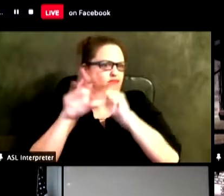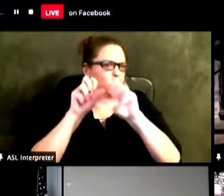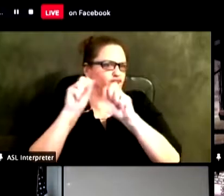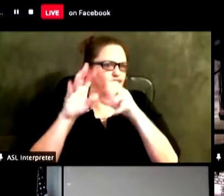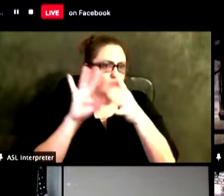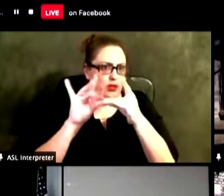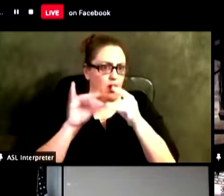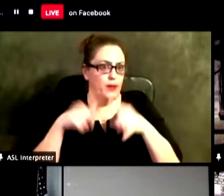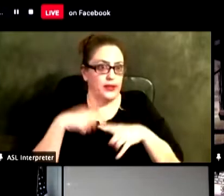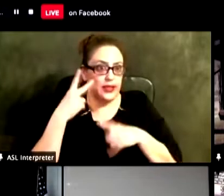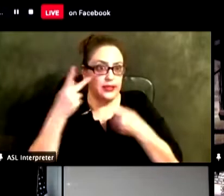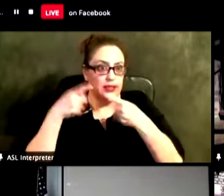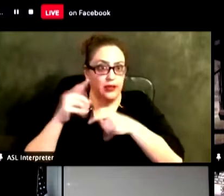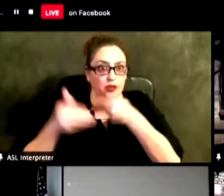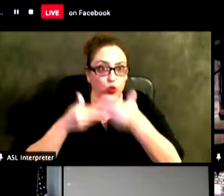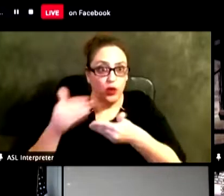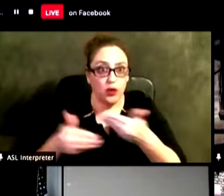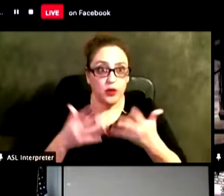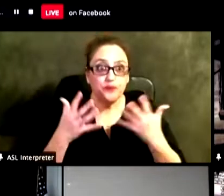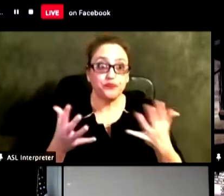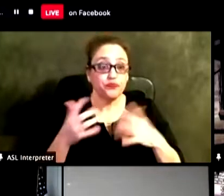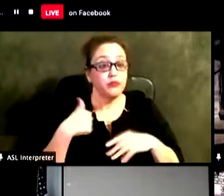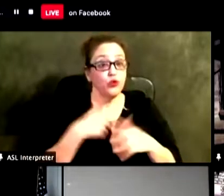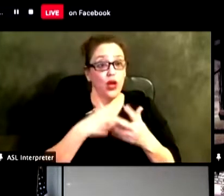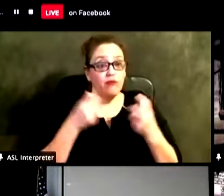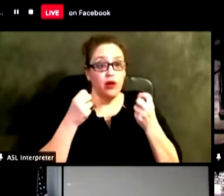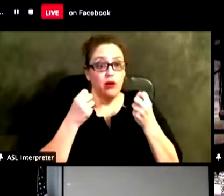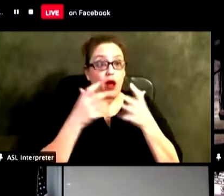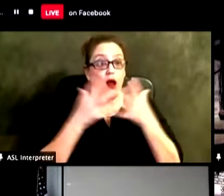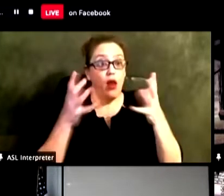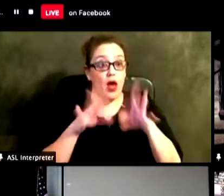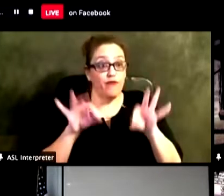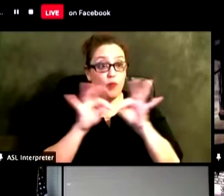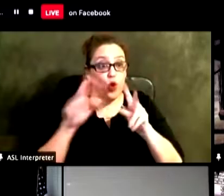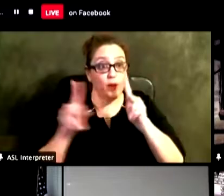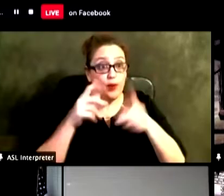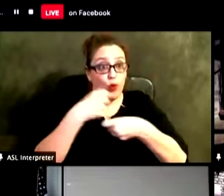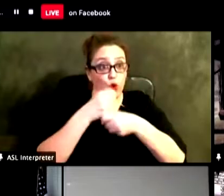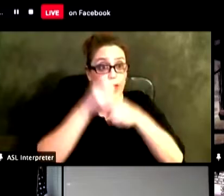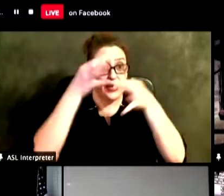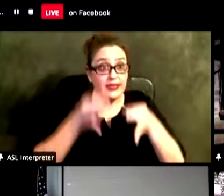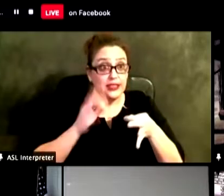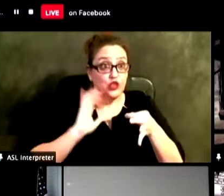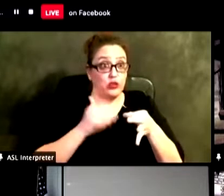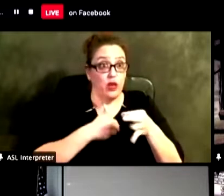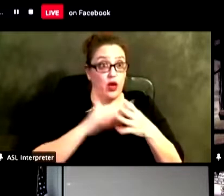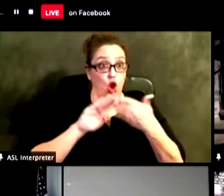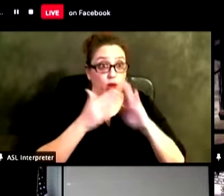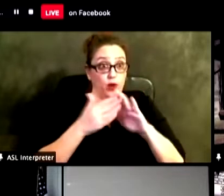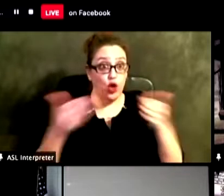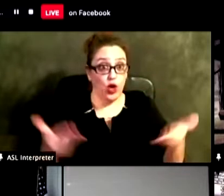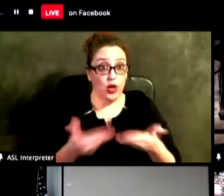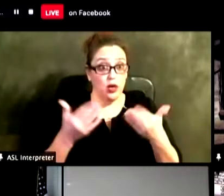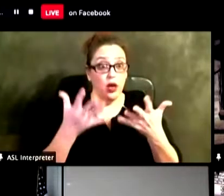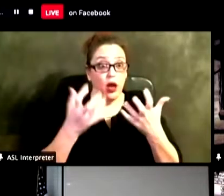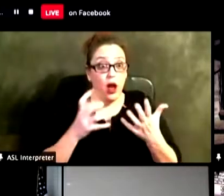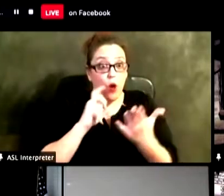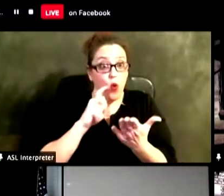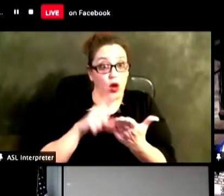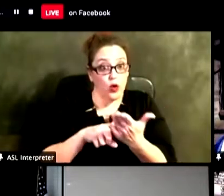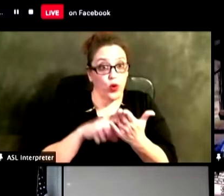I mentioned we are joined by a number of very important decision makers here in our community. I want to first recognize the Racial Equity in